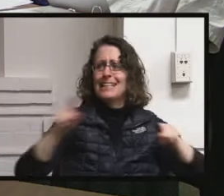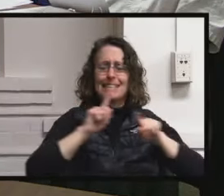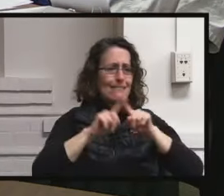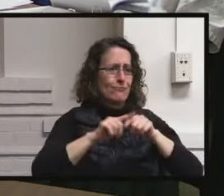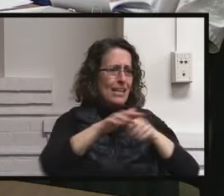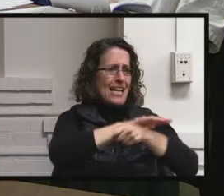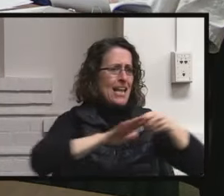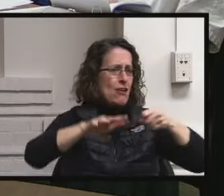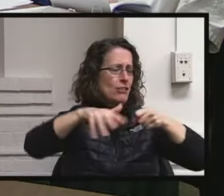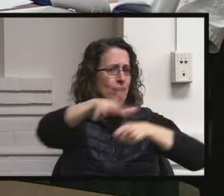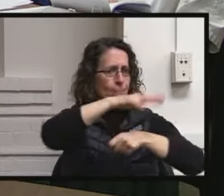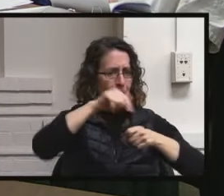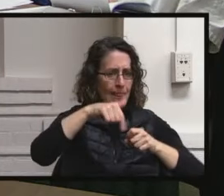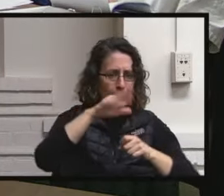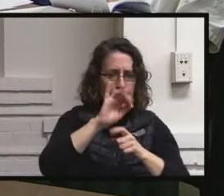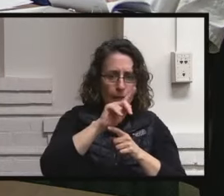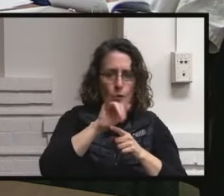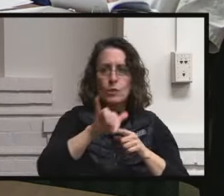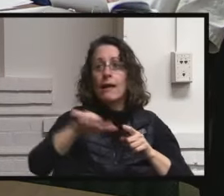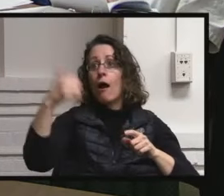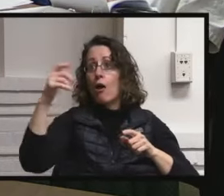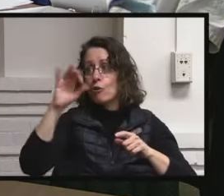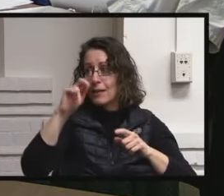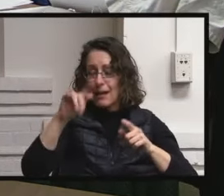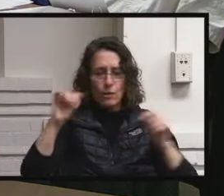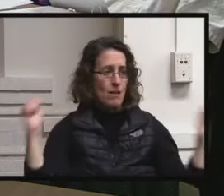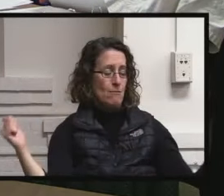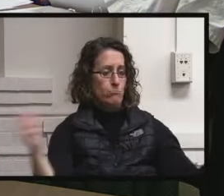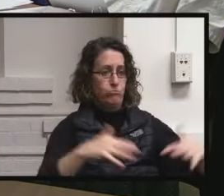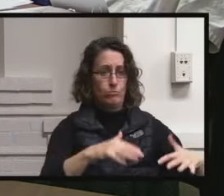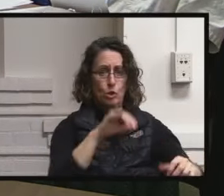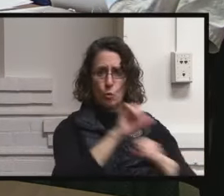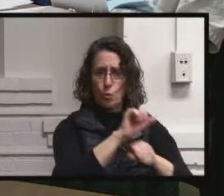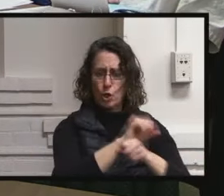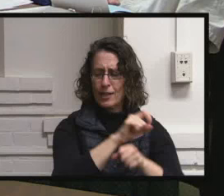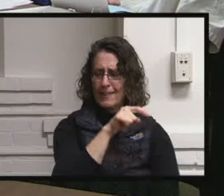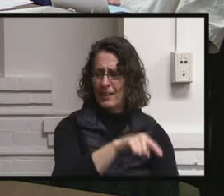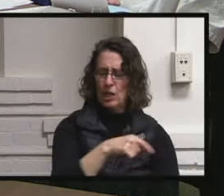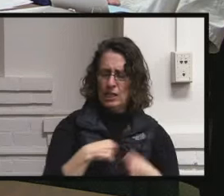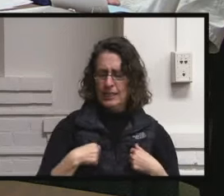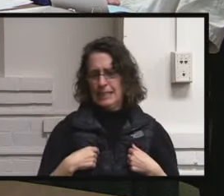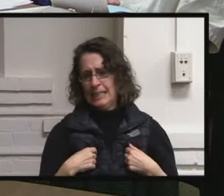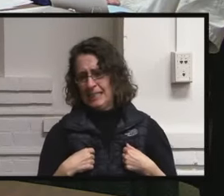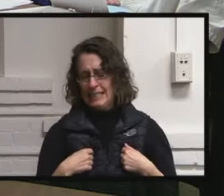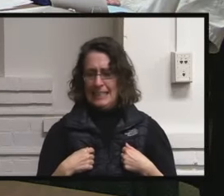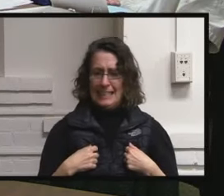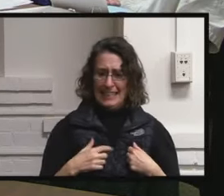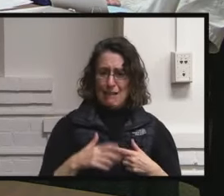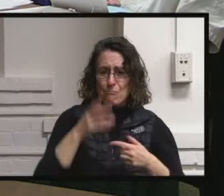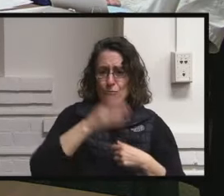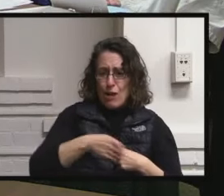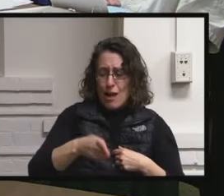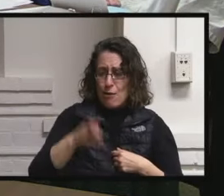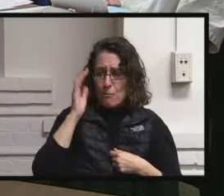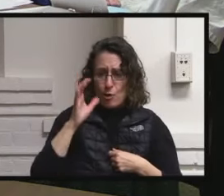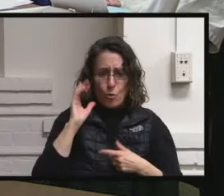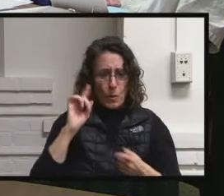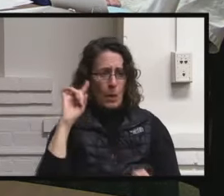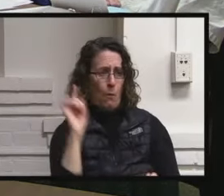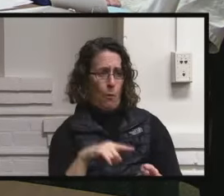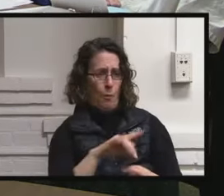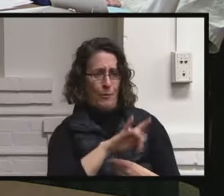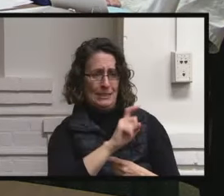substantially. And we ask and we continue to hope that